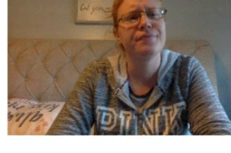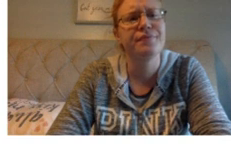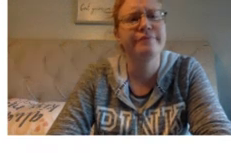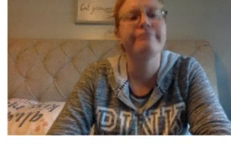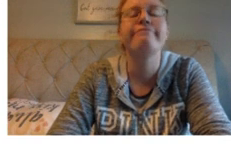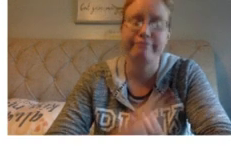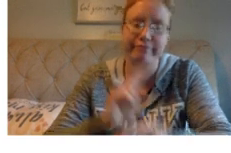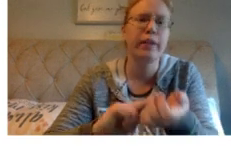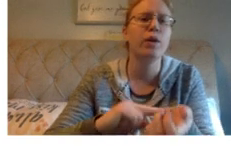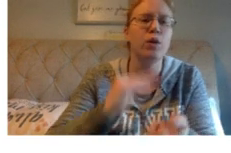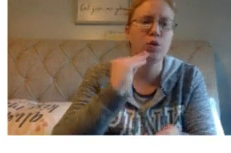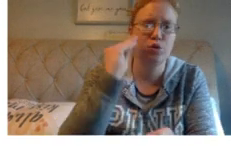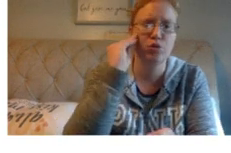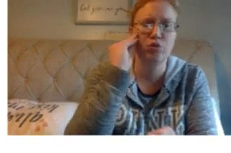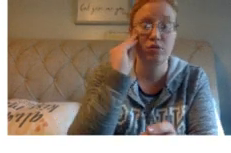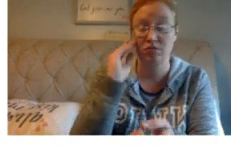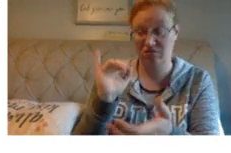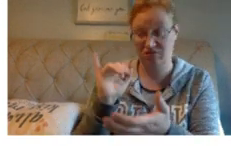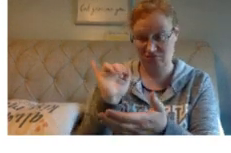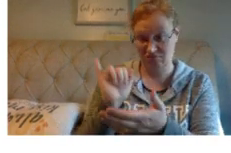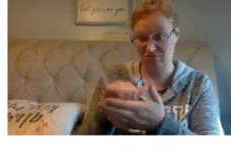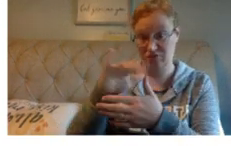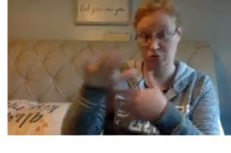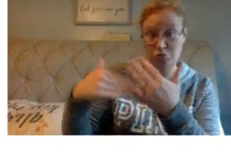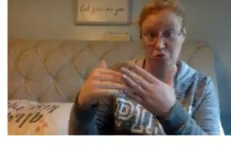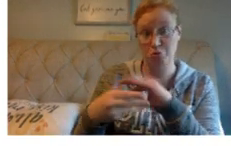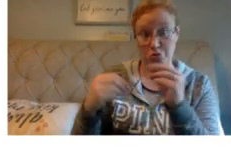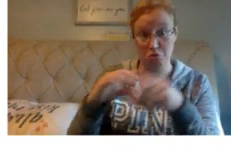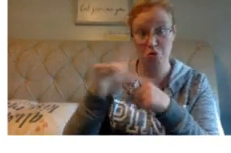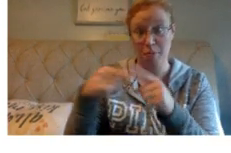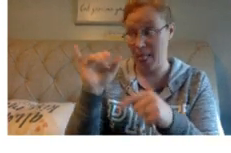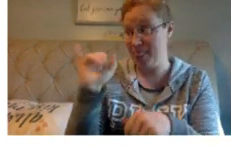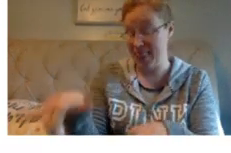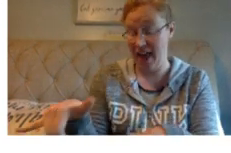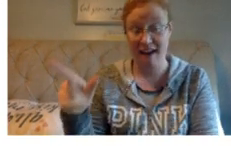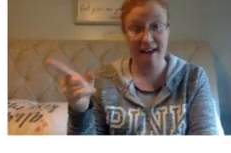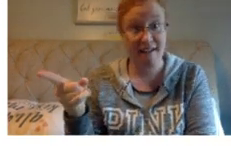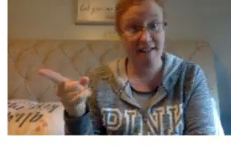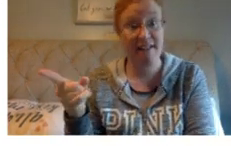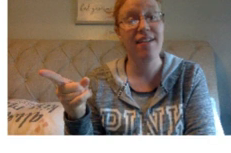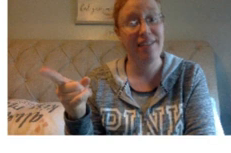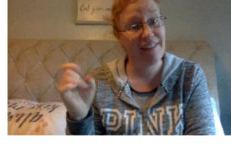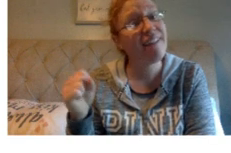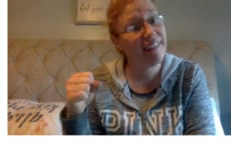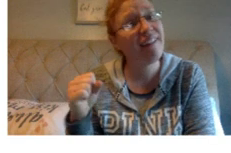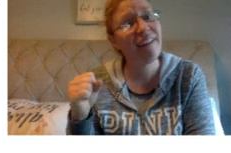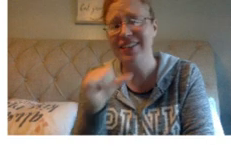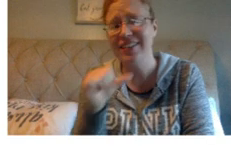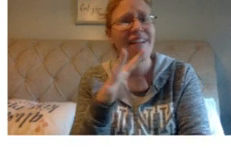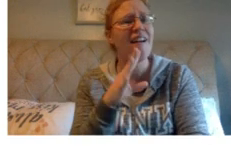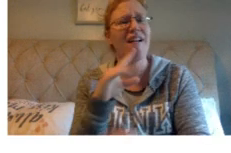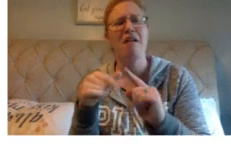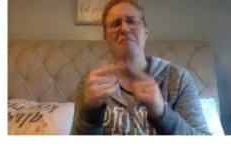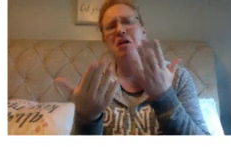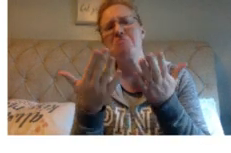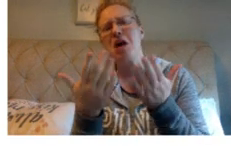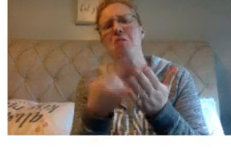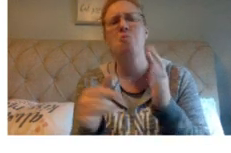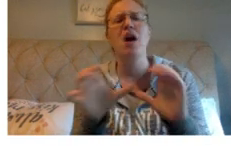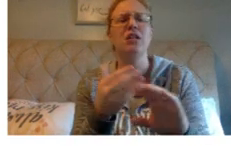At a nursing home. Good job. And did she work? Is that what the whole story was about? Yeah, it was. It didn't talk about maybe what Keisha